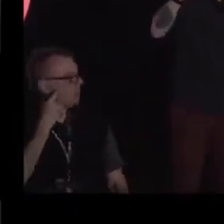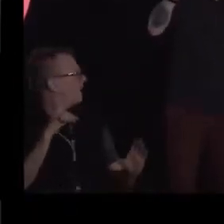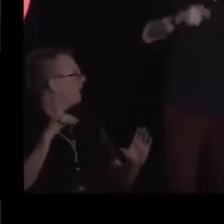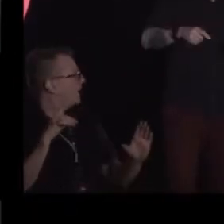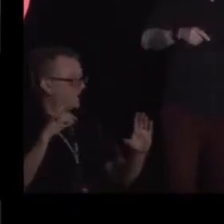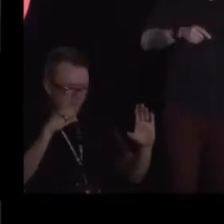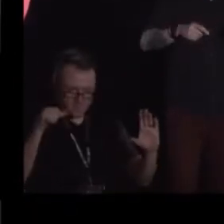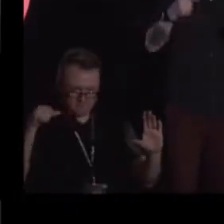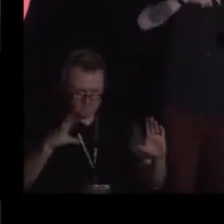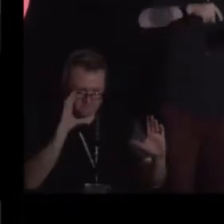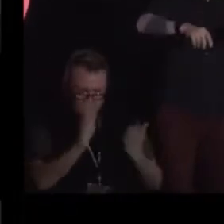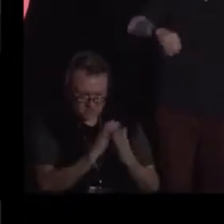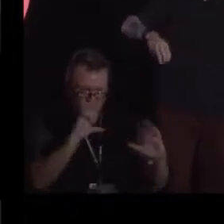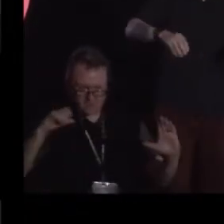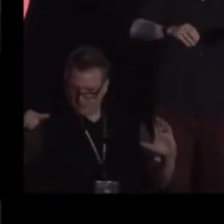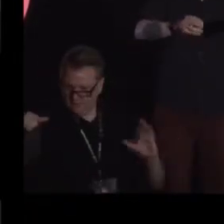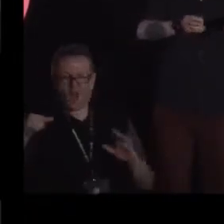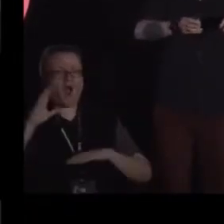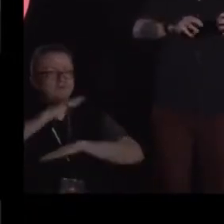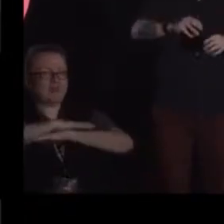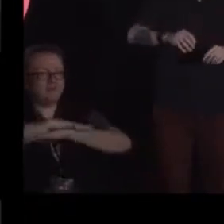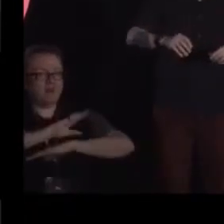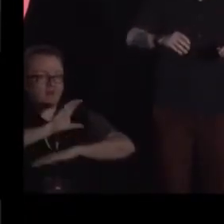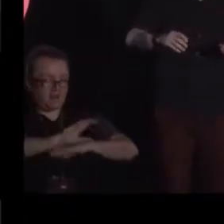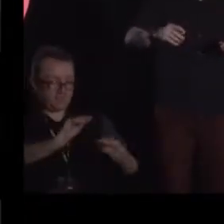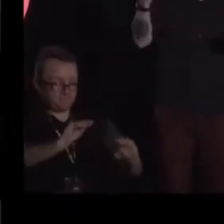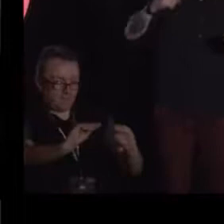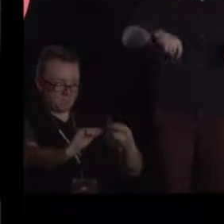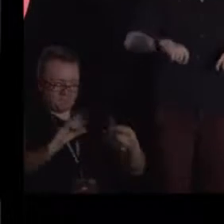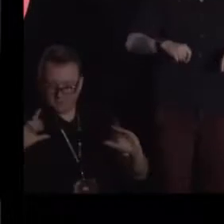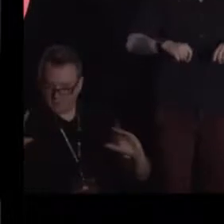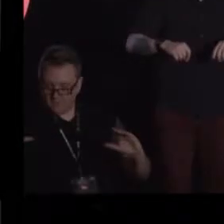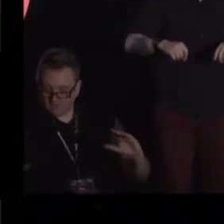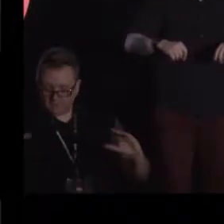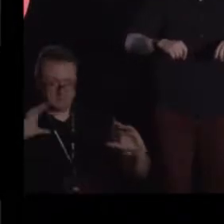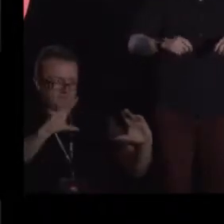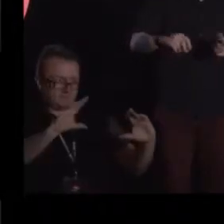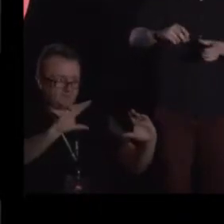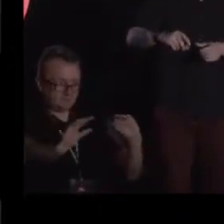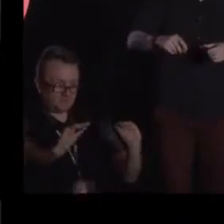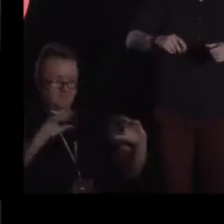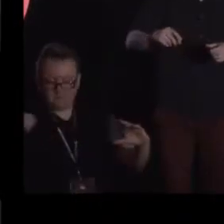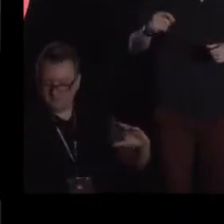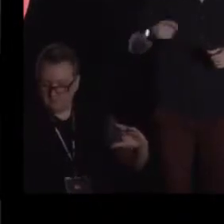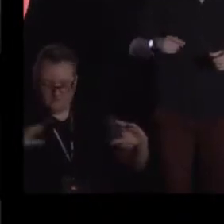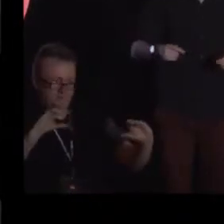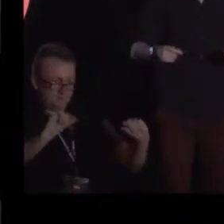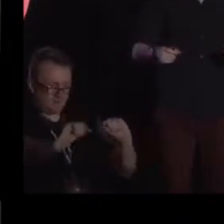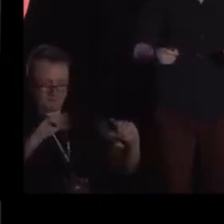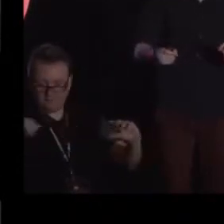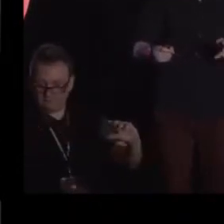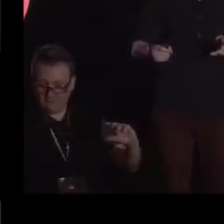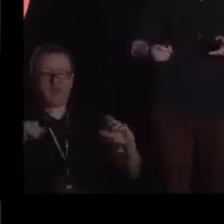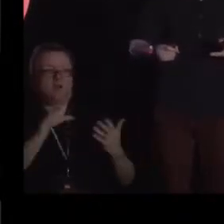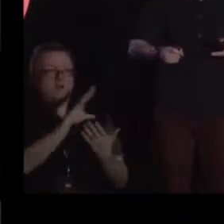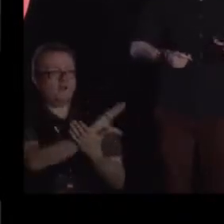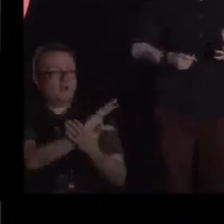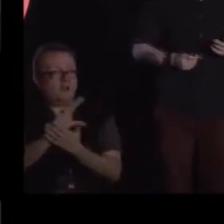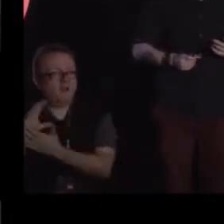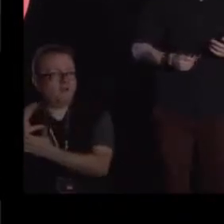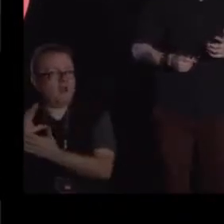like, take a picture on their, you know, the kitchen table, and then move something, take another picture, and move something again, another picture.